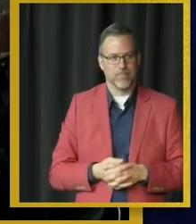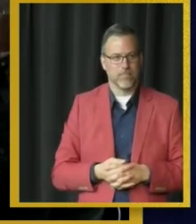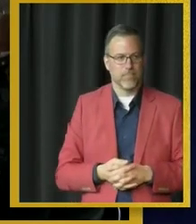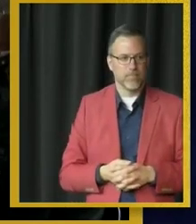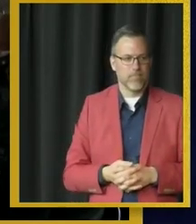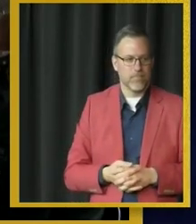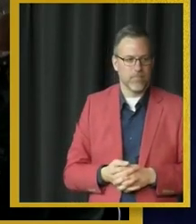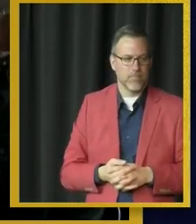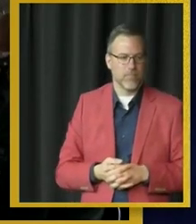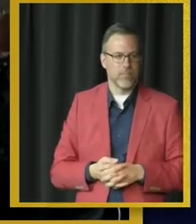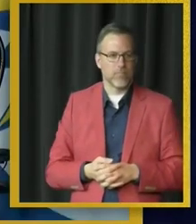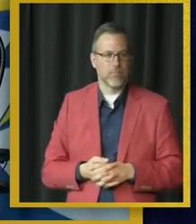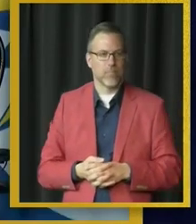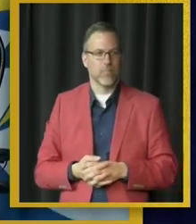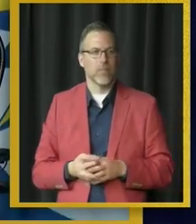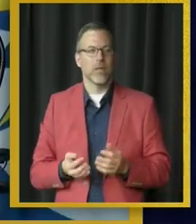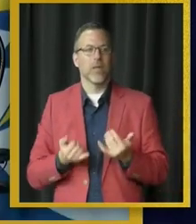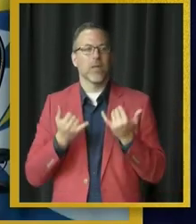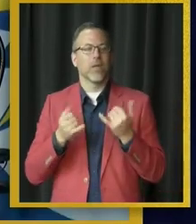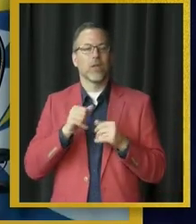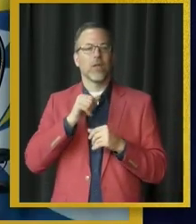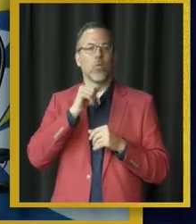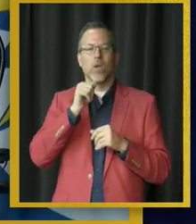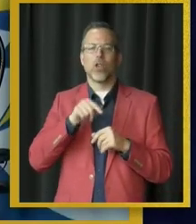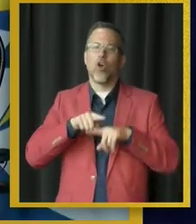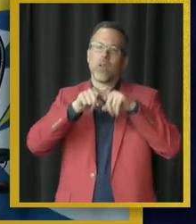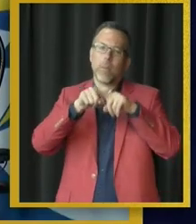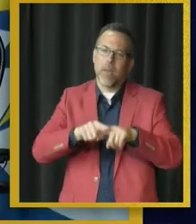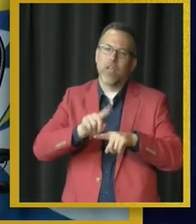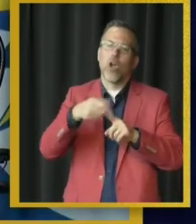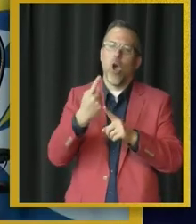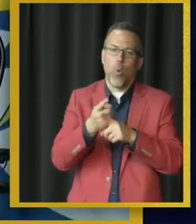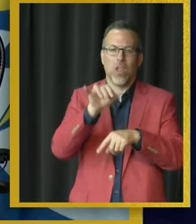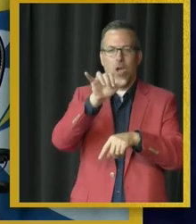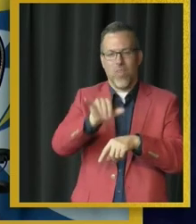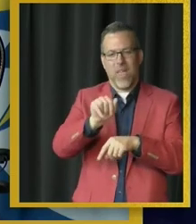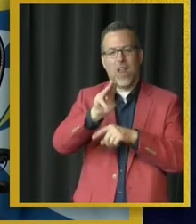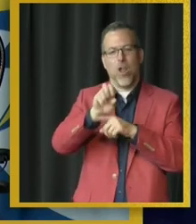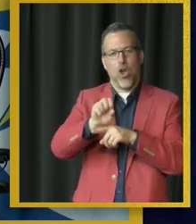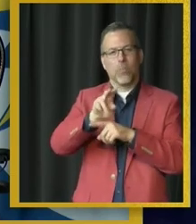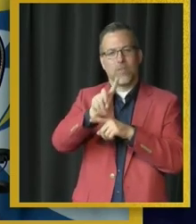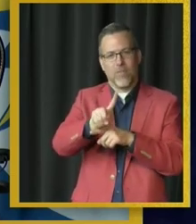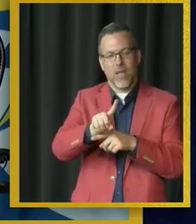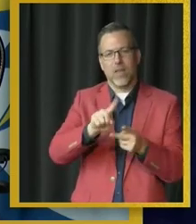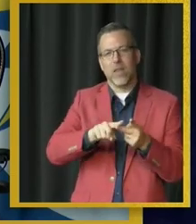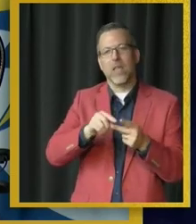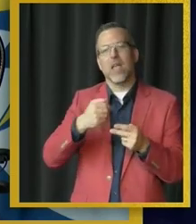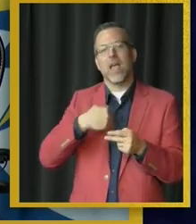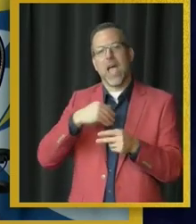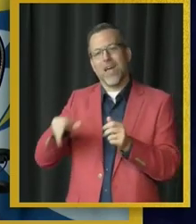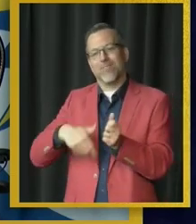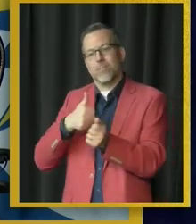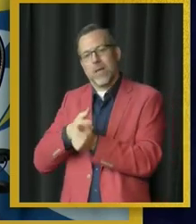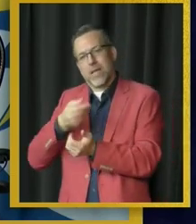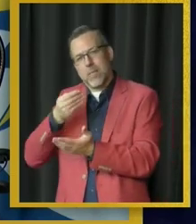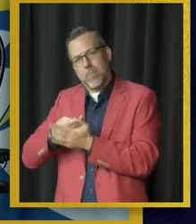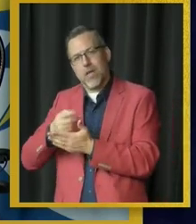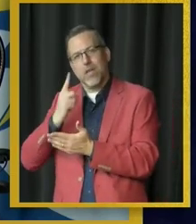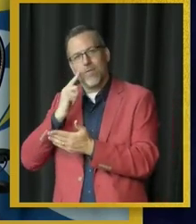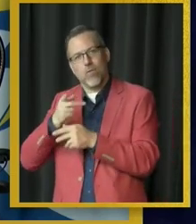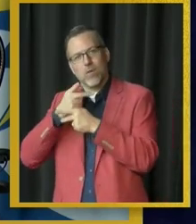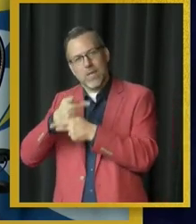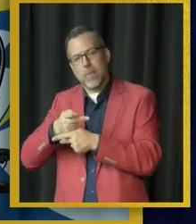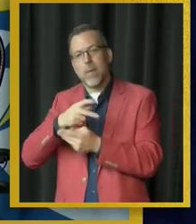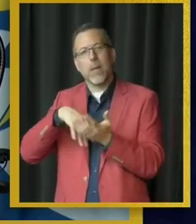But we're no longer relying on just the Barnes Fund. We've created a $20 million catalyst fund for preservation, and we've launched the mixed